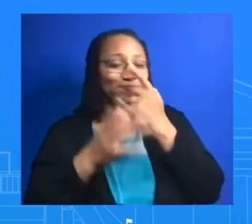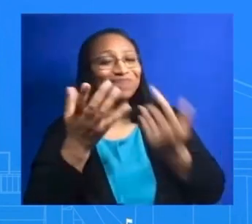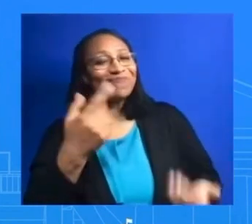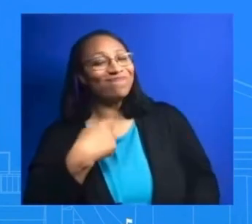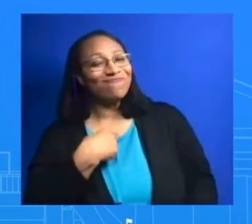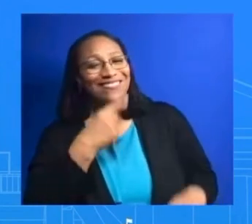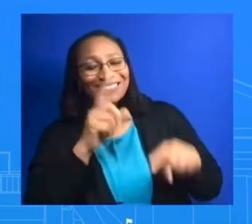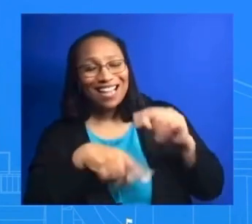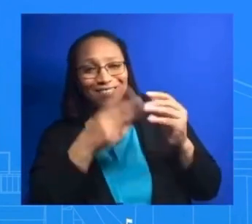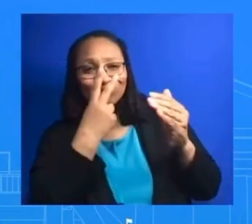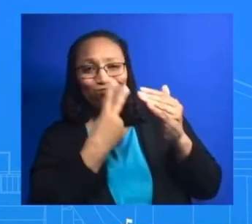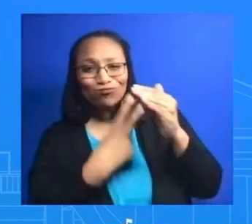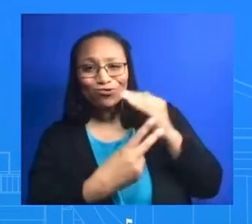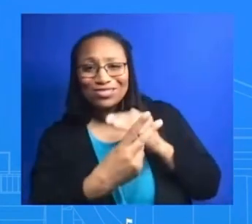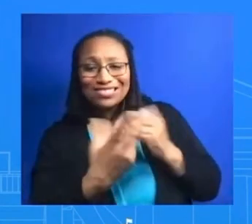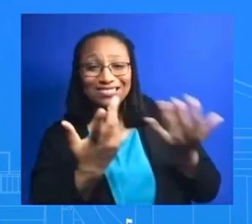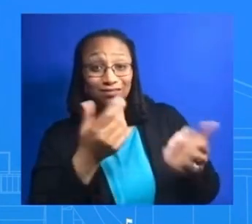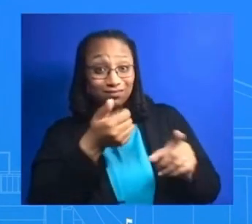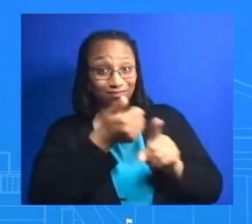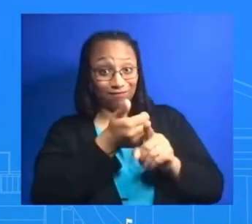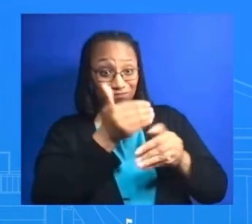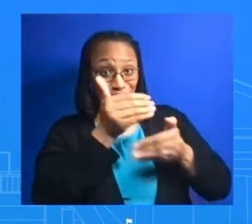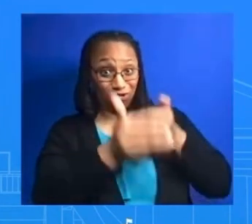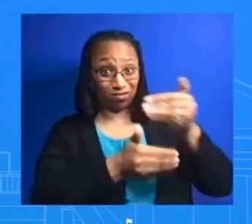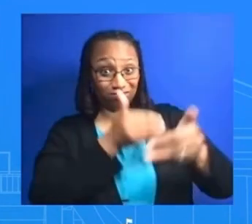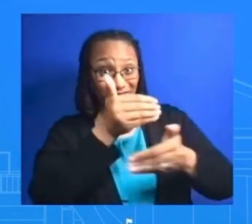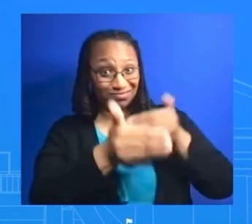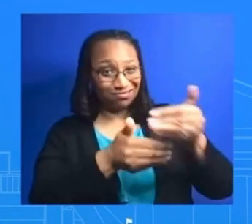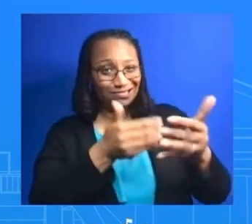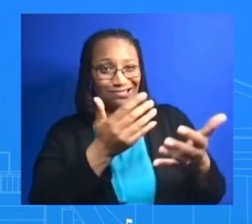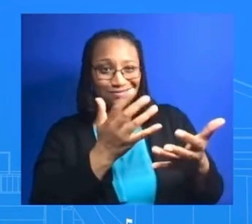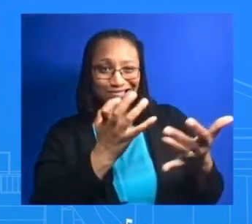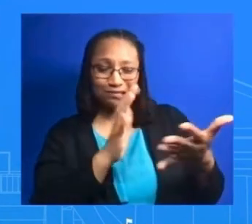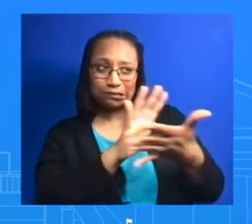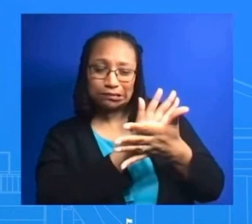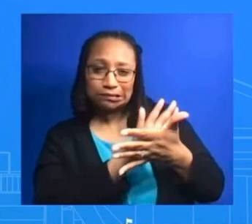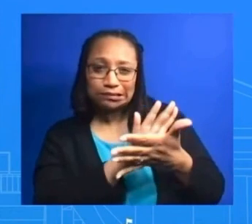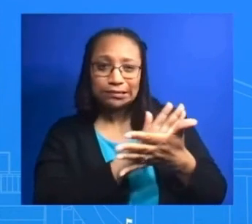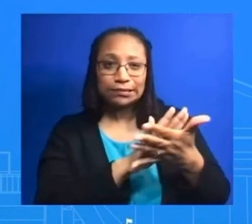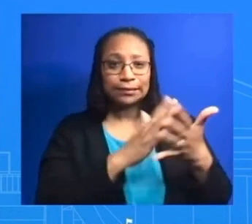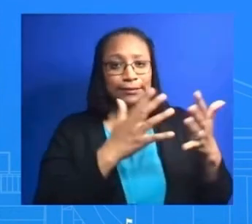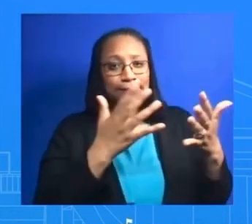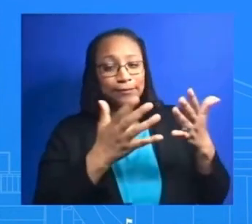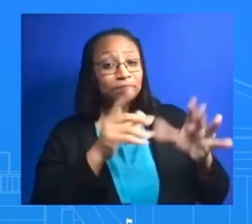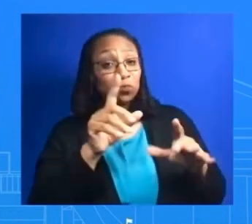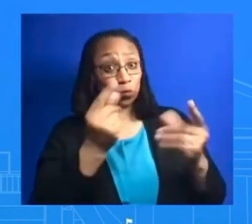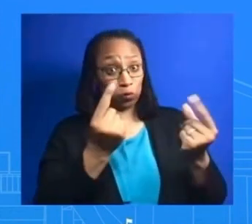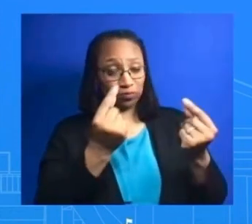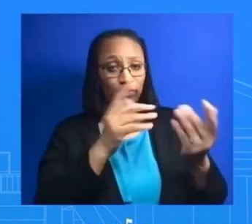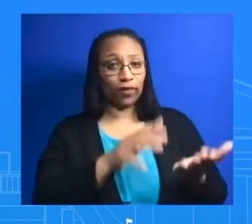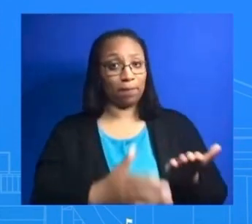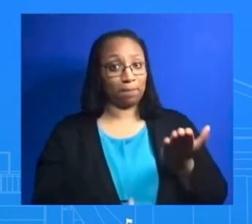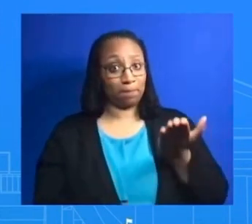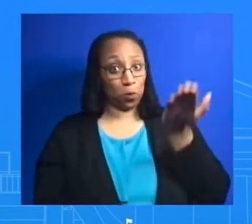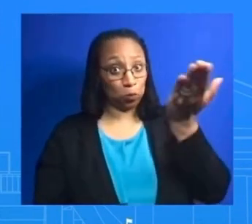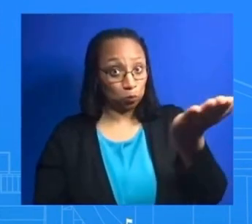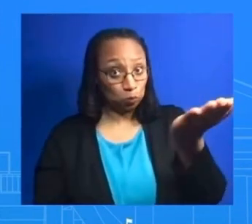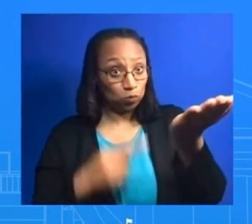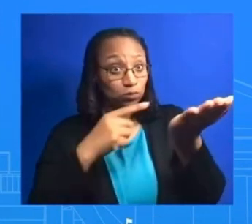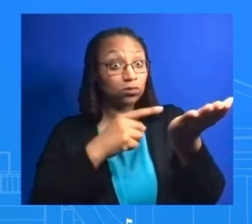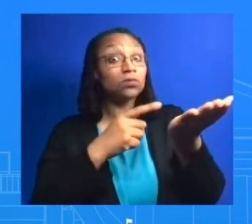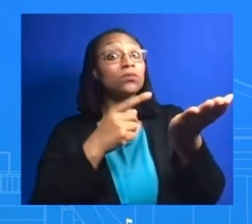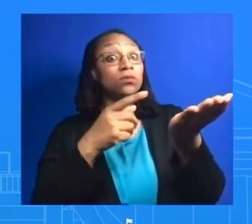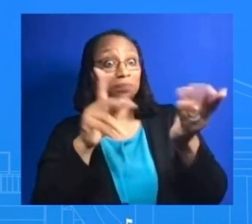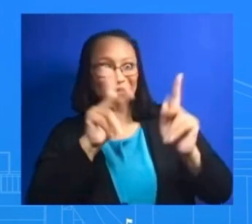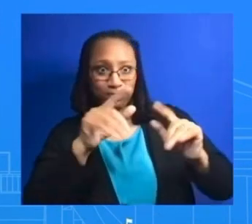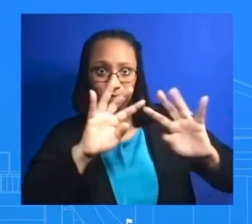that we initiate it, we put a proposal on the table, we work with stakeholders to get their input. That ends up shaping the scope of the proposal. So